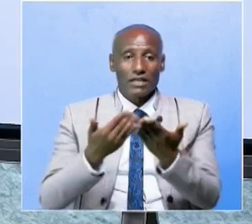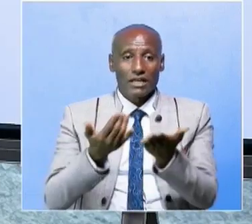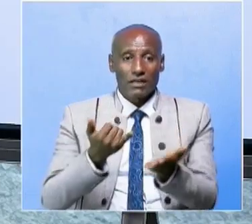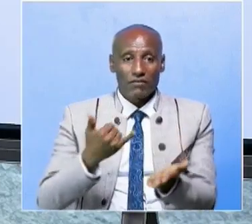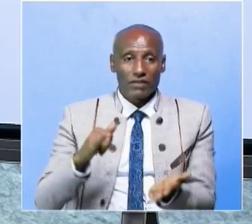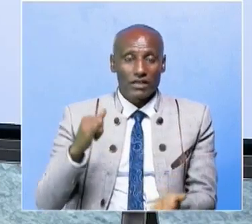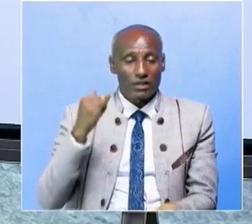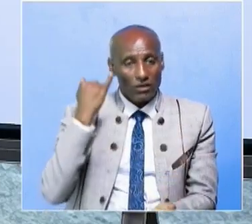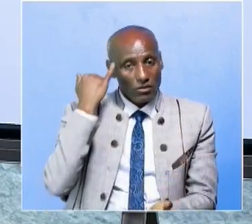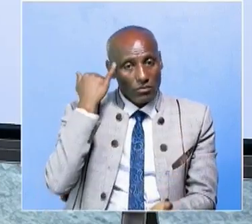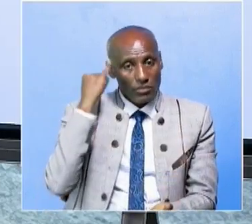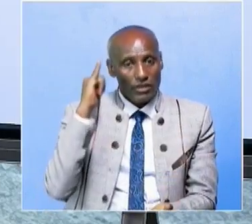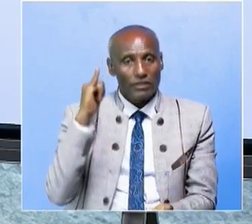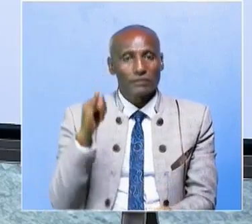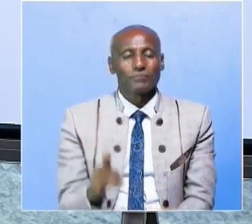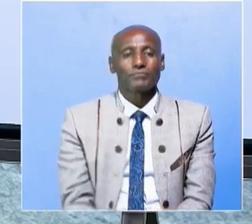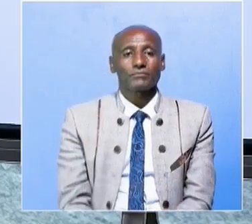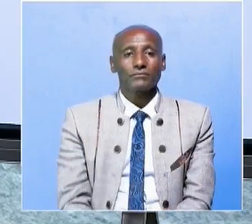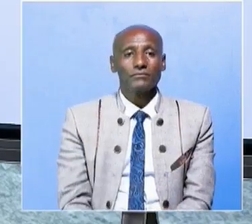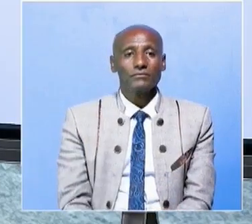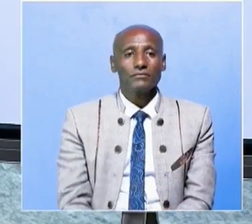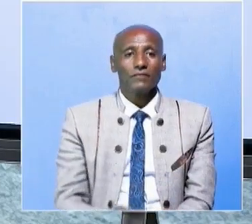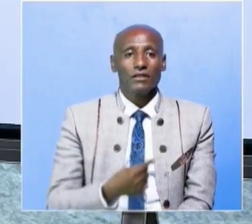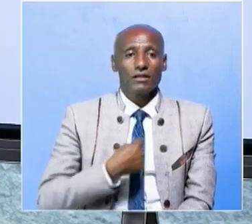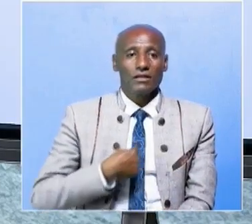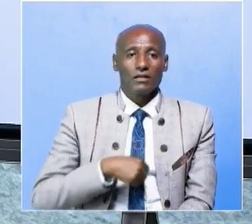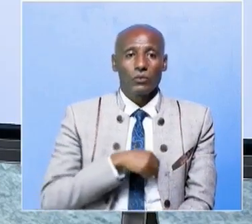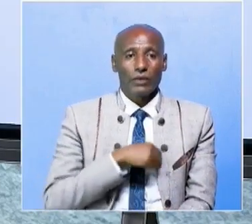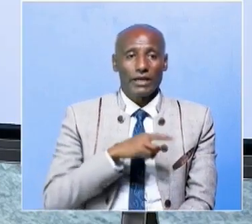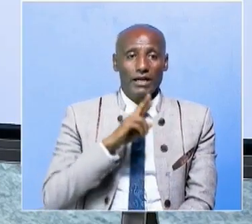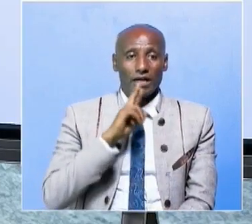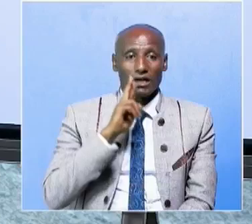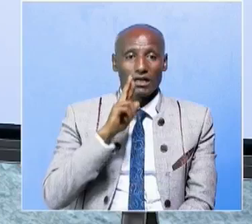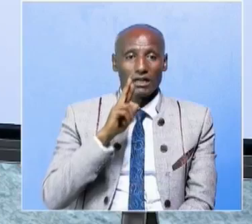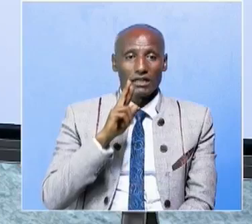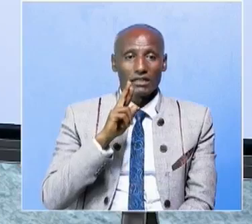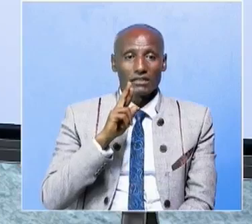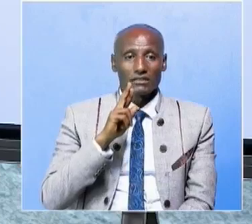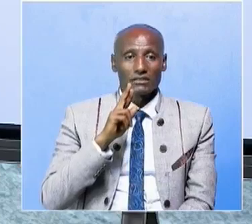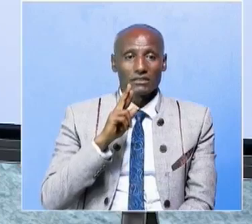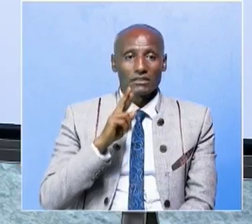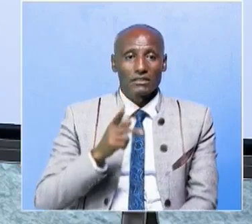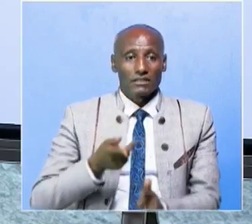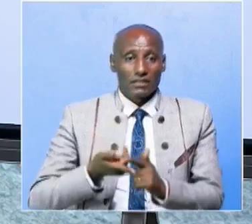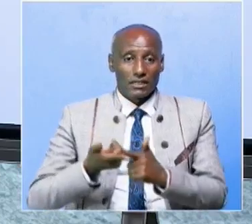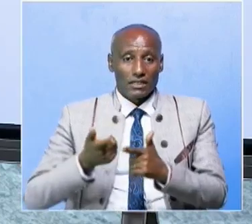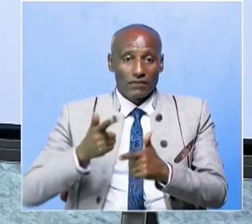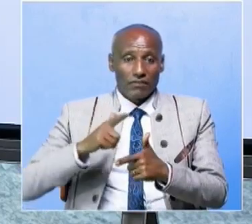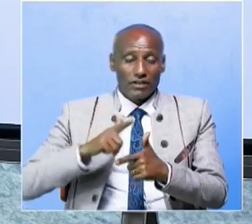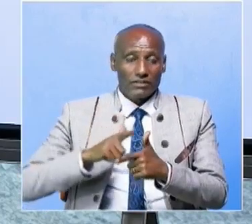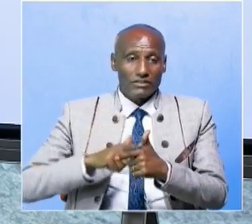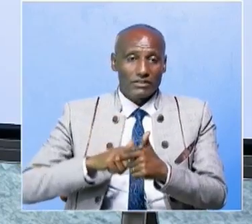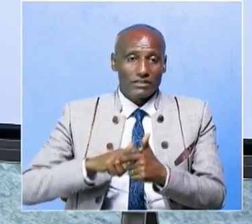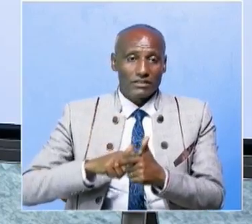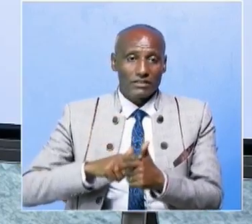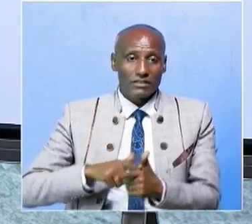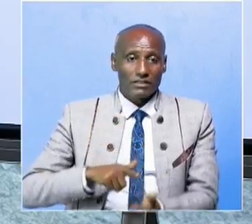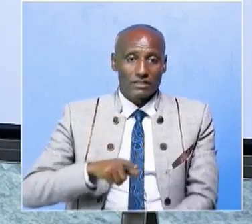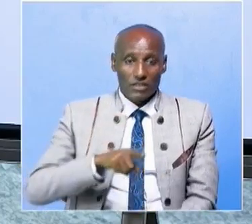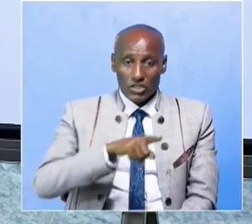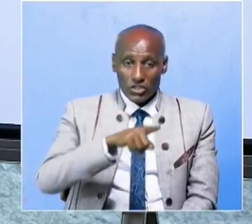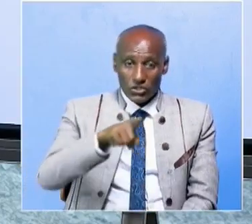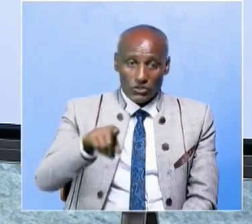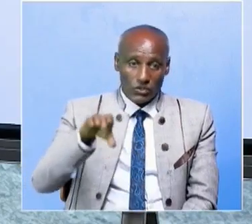giving opinion. We are saying, our role has reversed, and we're saying, you should do